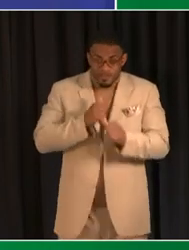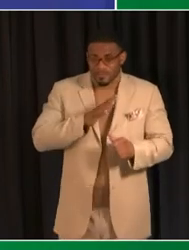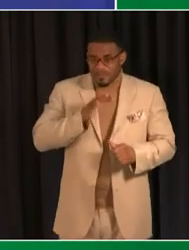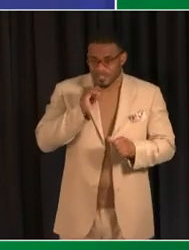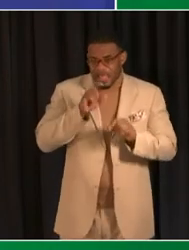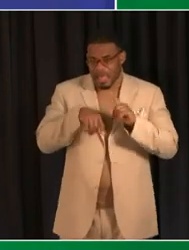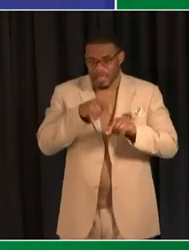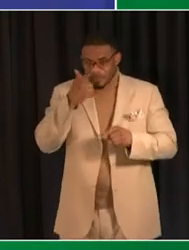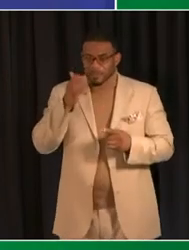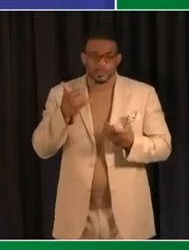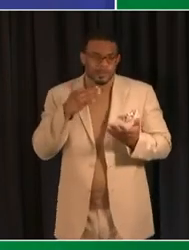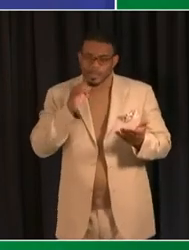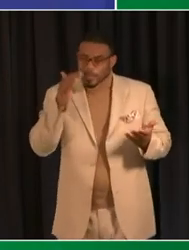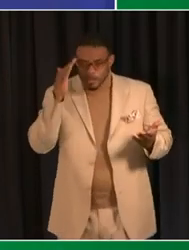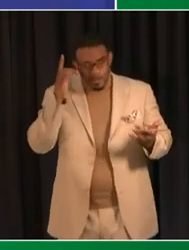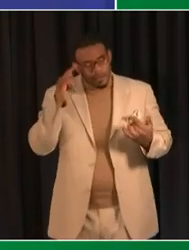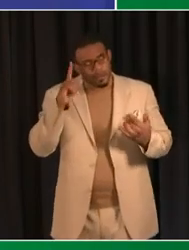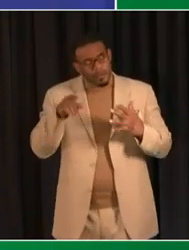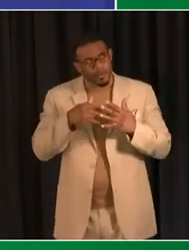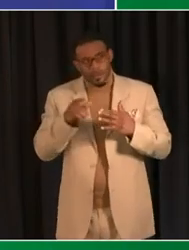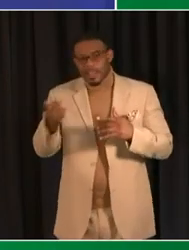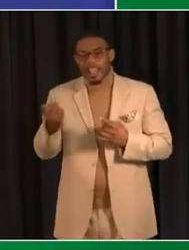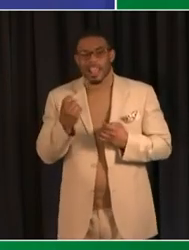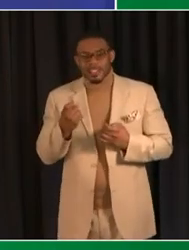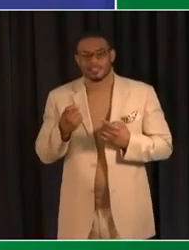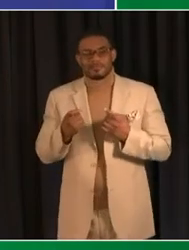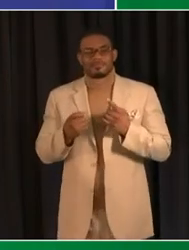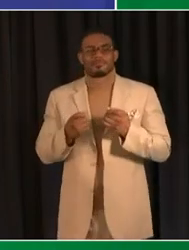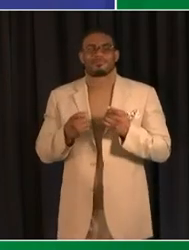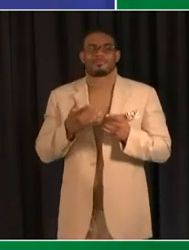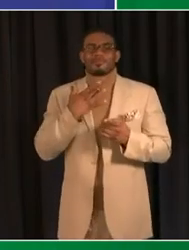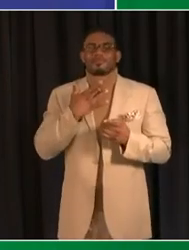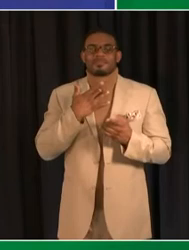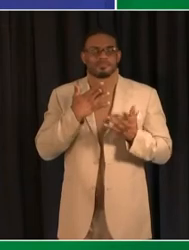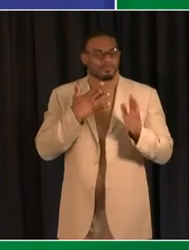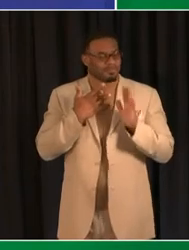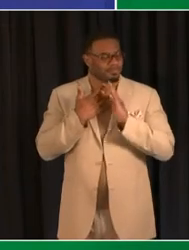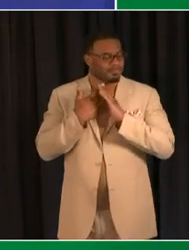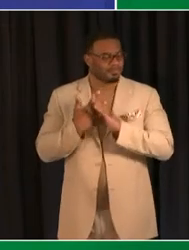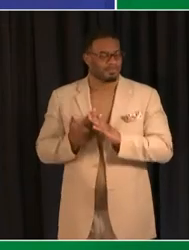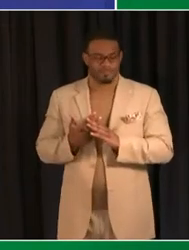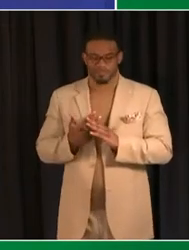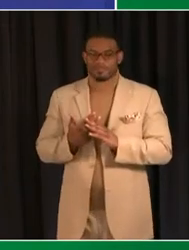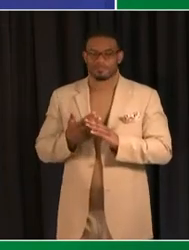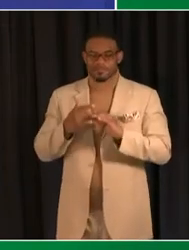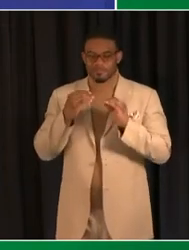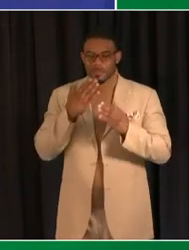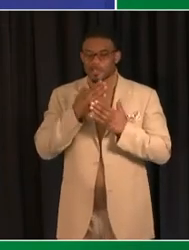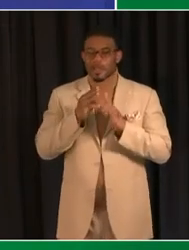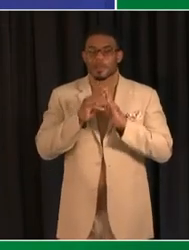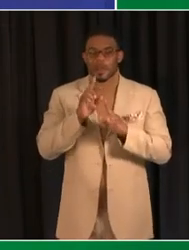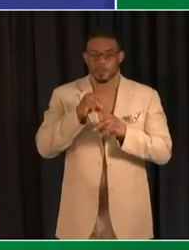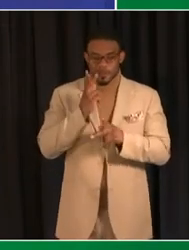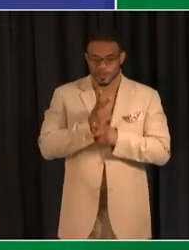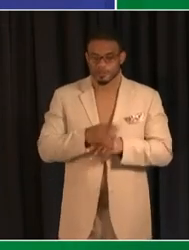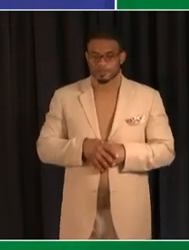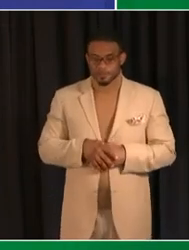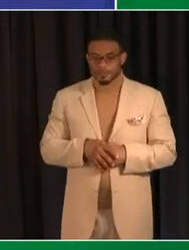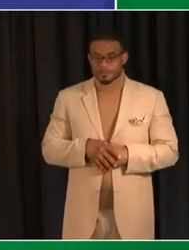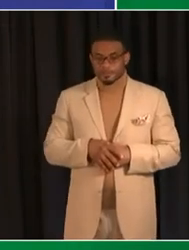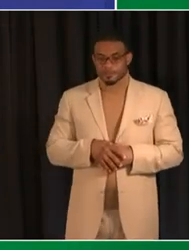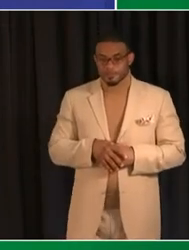whereby they can ask things, because you might not have thought of them. And I think that's just, a good model to